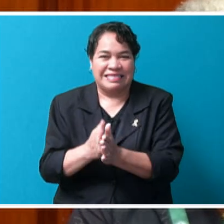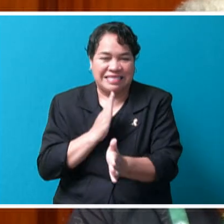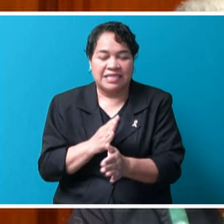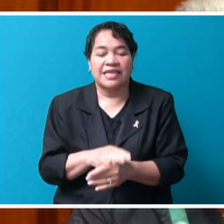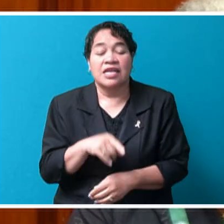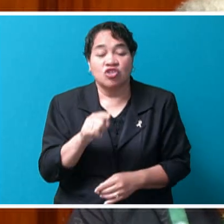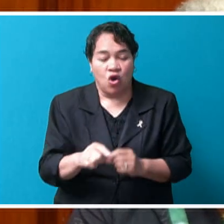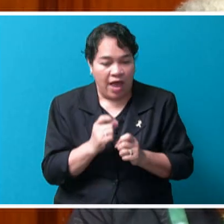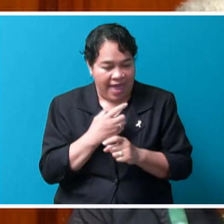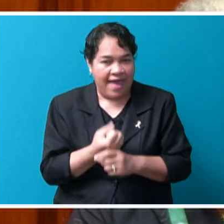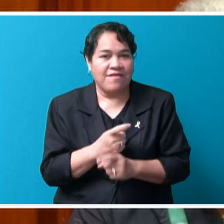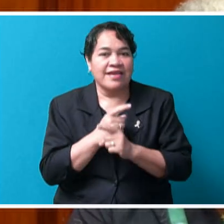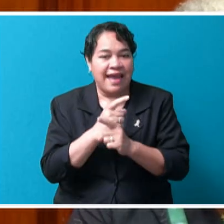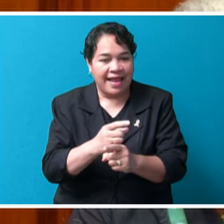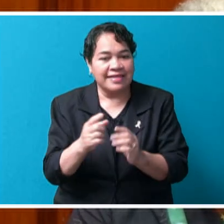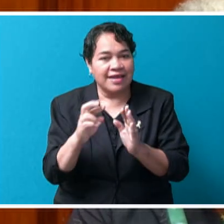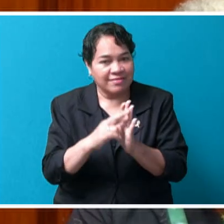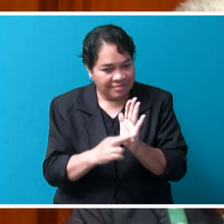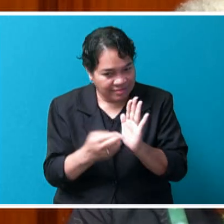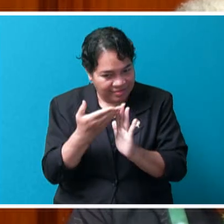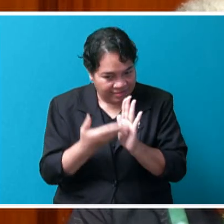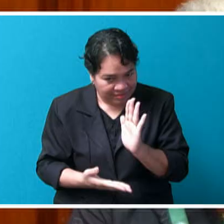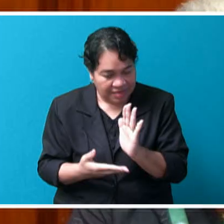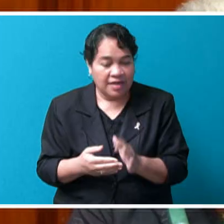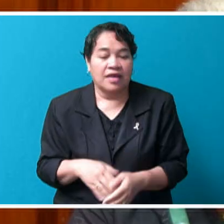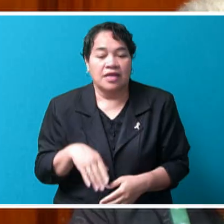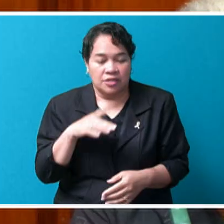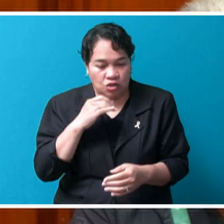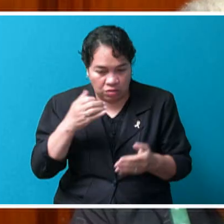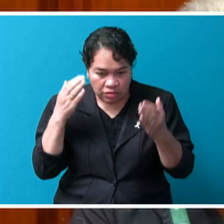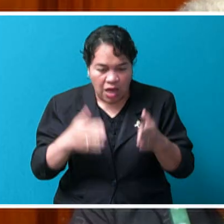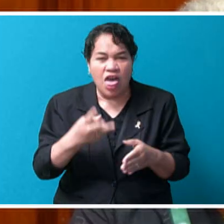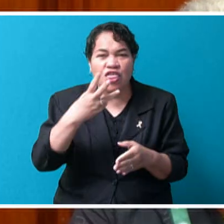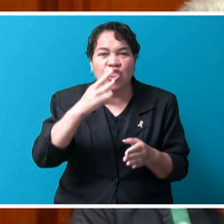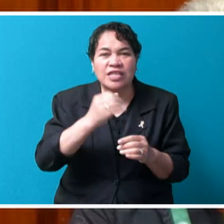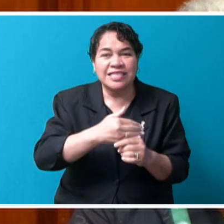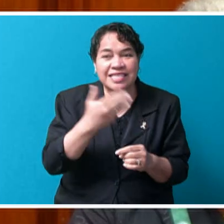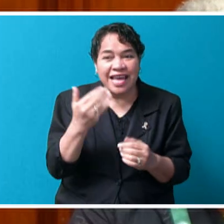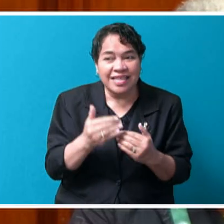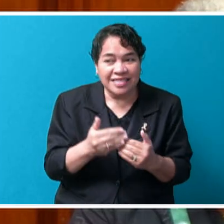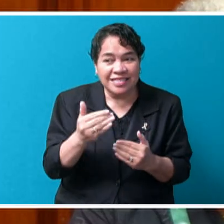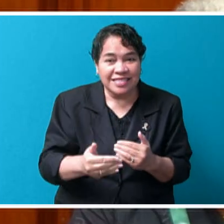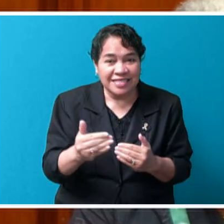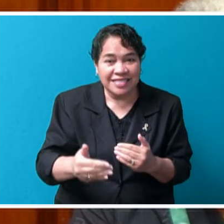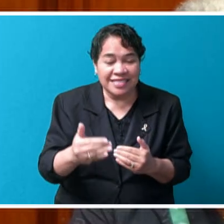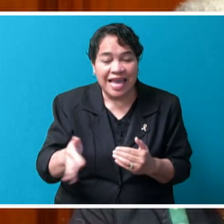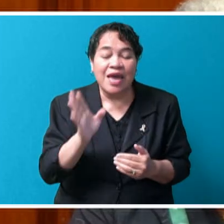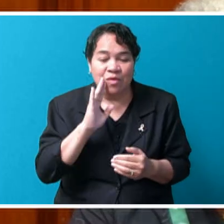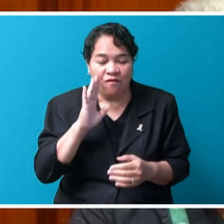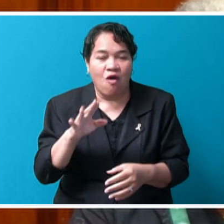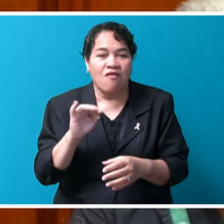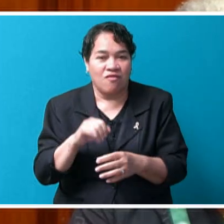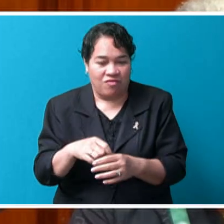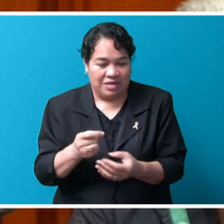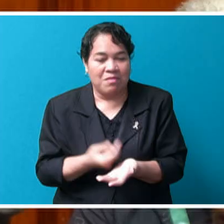guidelines, standard or low-risk claims generally target 30 days from the end of the filing month. That